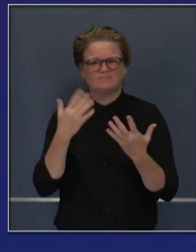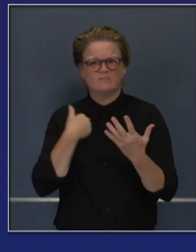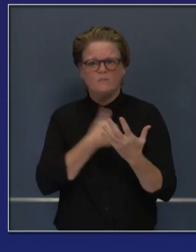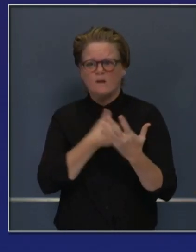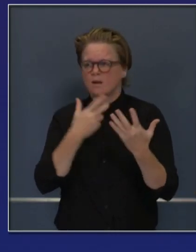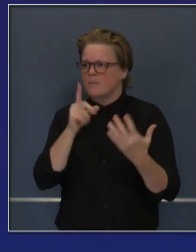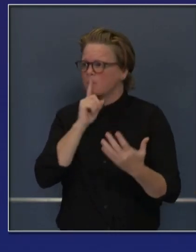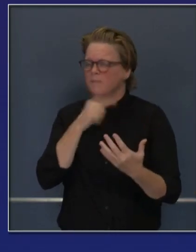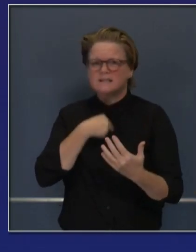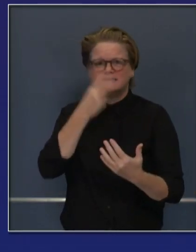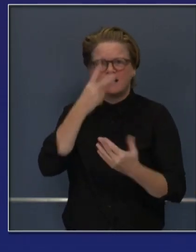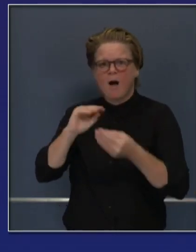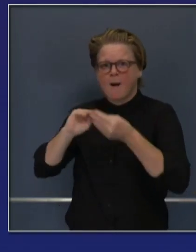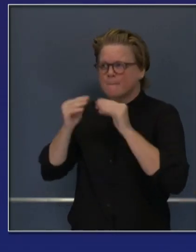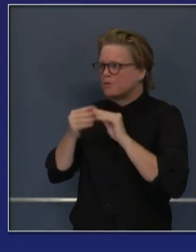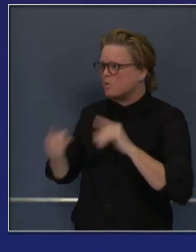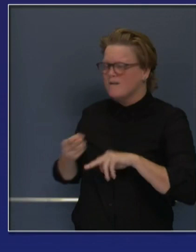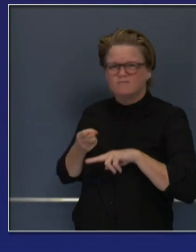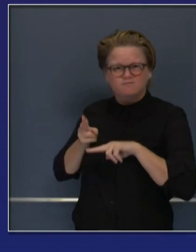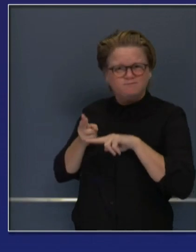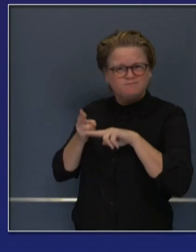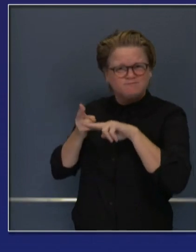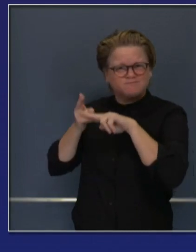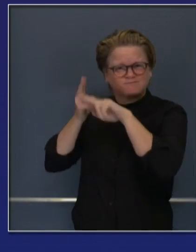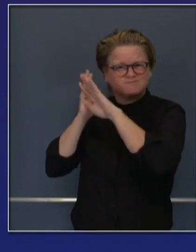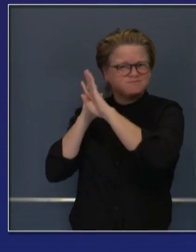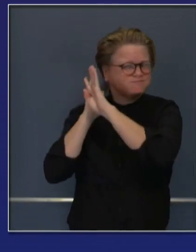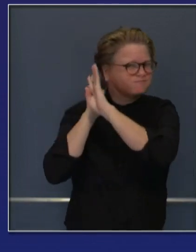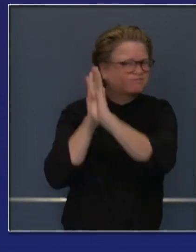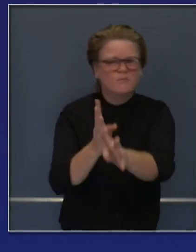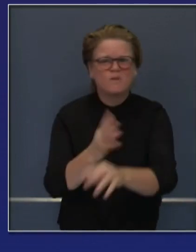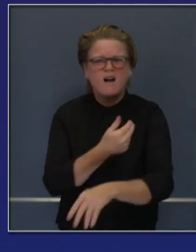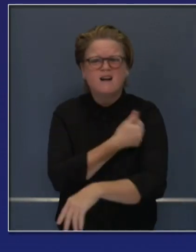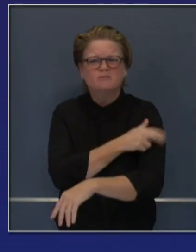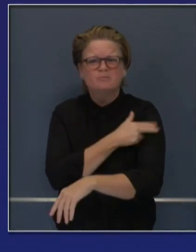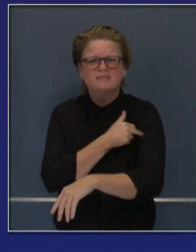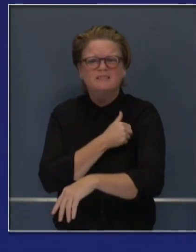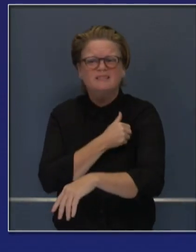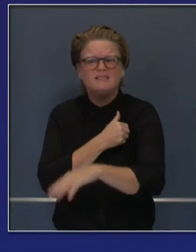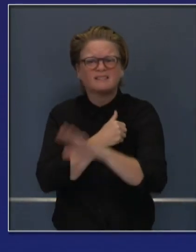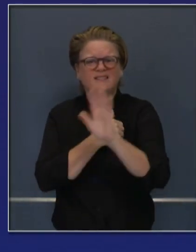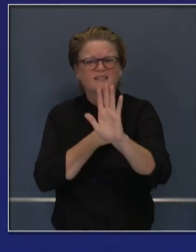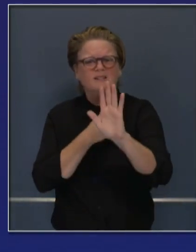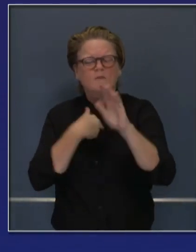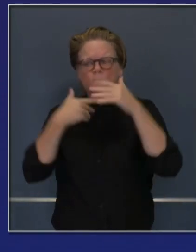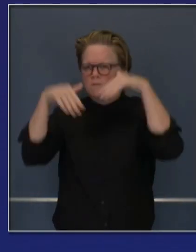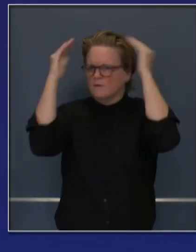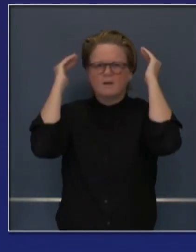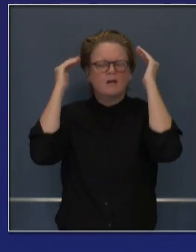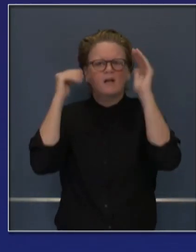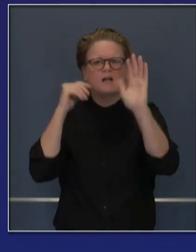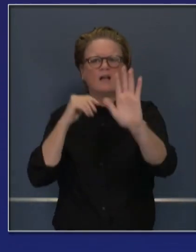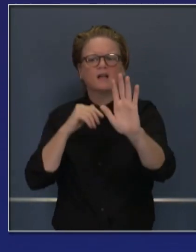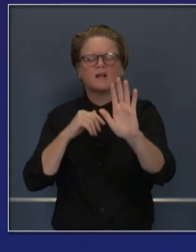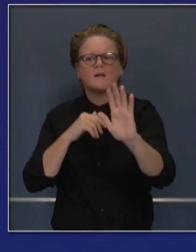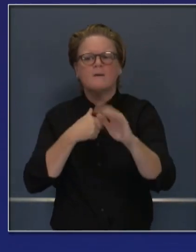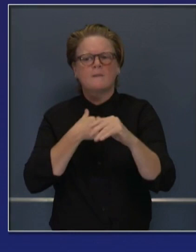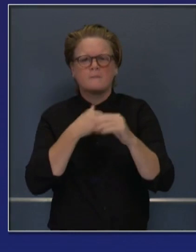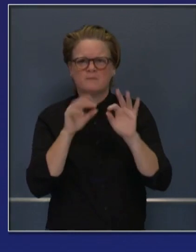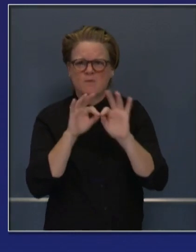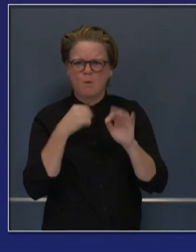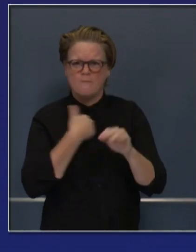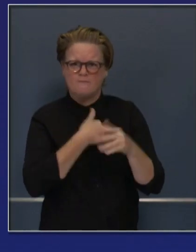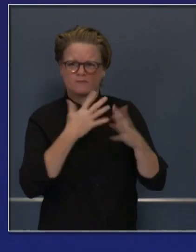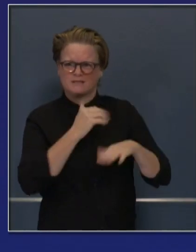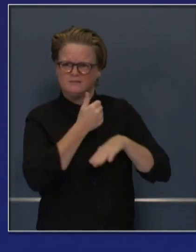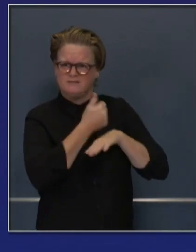early on. Those days when we were talking about bringing on additional surge beds, recruiting clinical healthcare